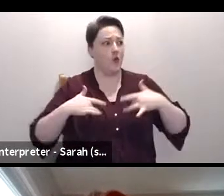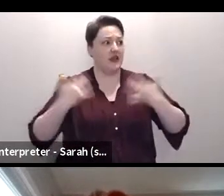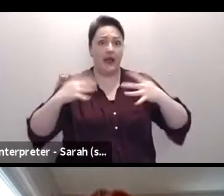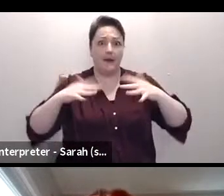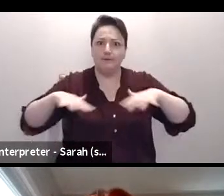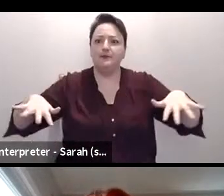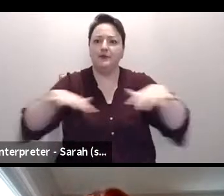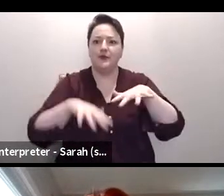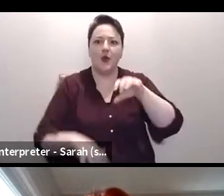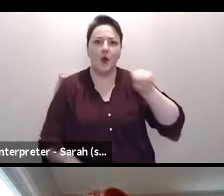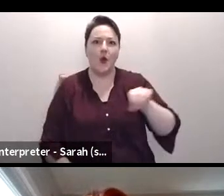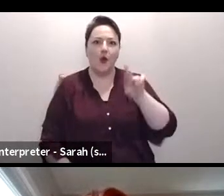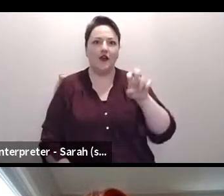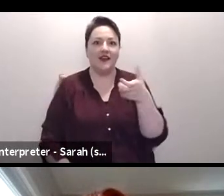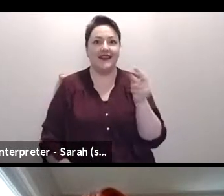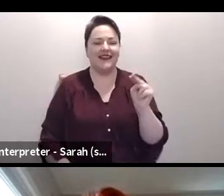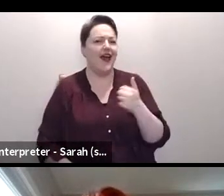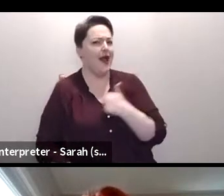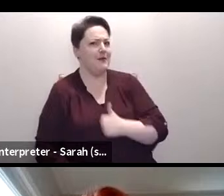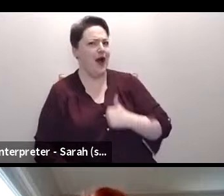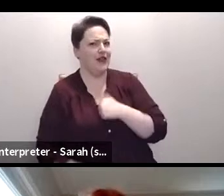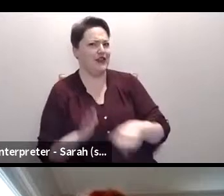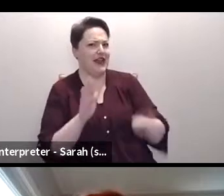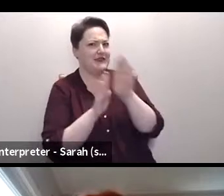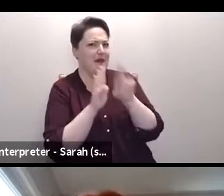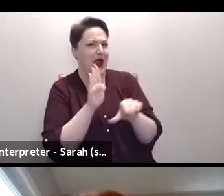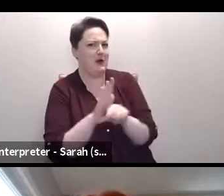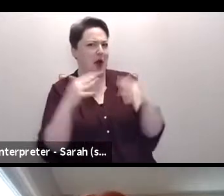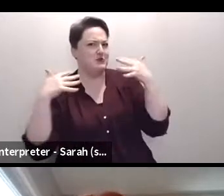I apologize for the background noise. They're working on my kitchen.